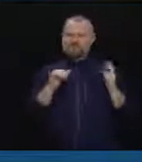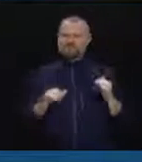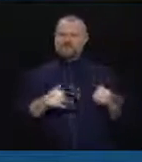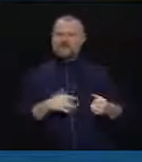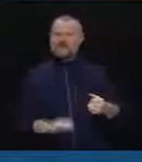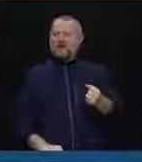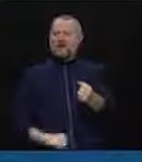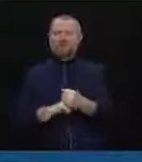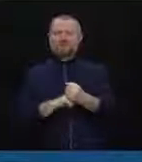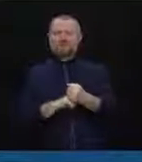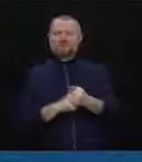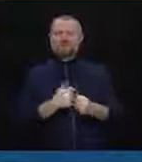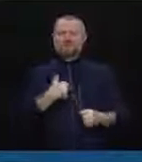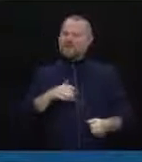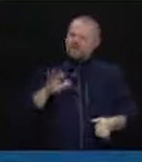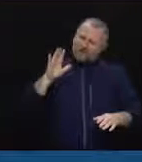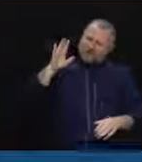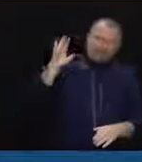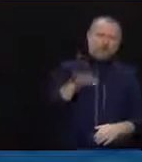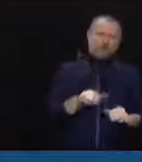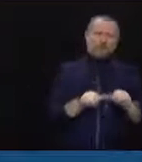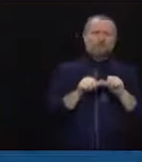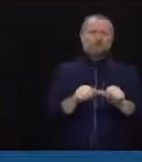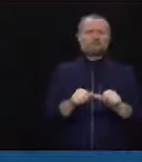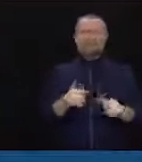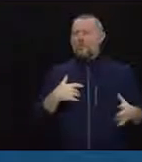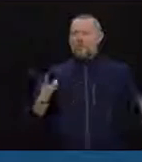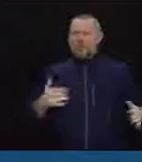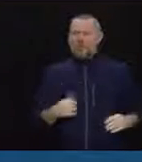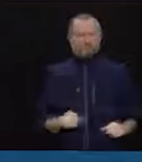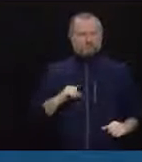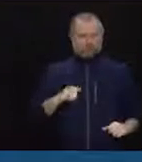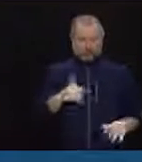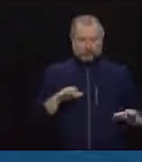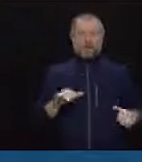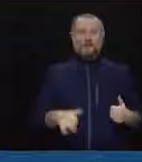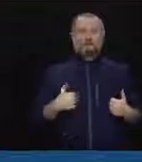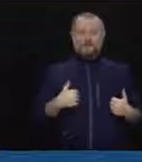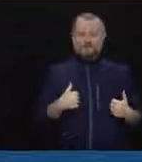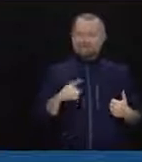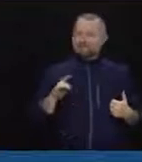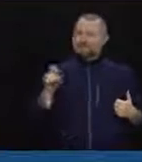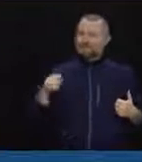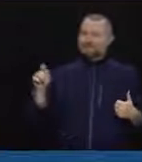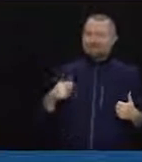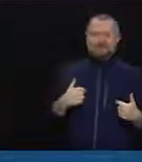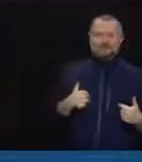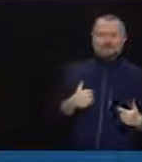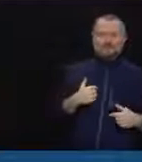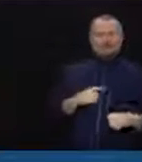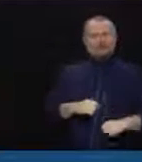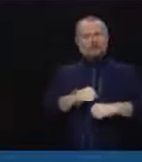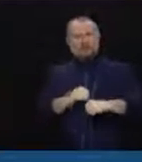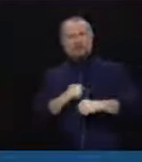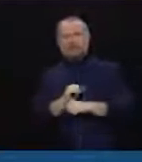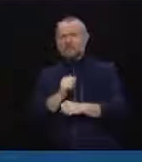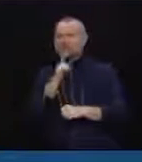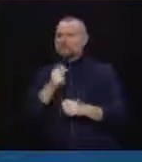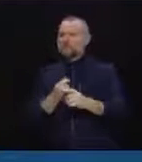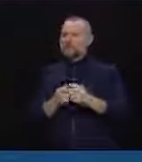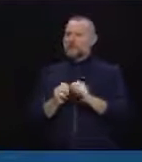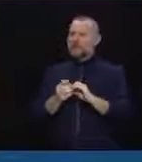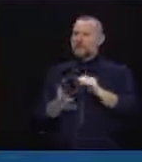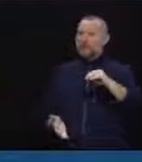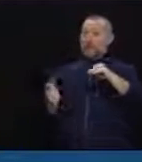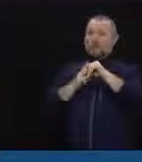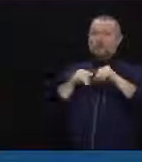I'm proud that that was part of our efforts to fight what was the impending winter surge. We started talking in October about the vulnerabilities